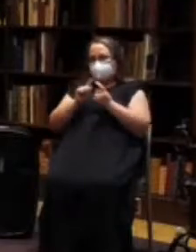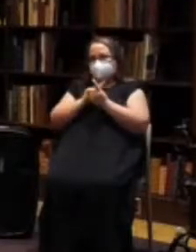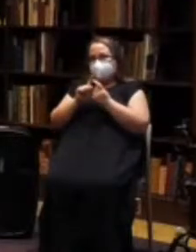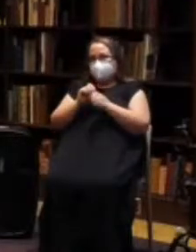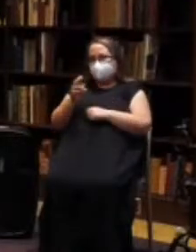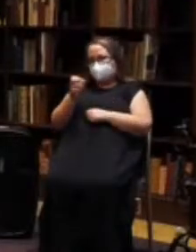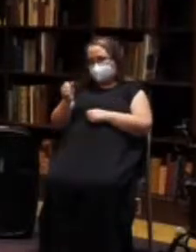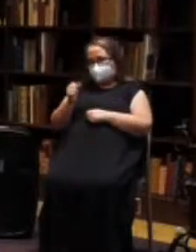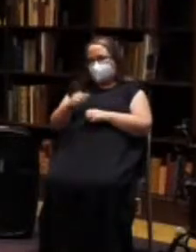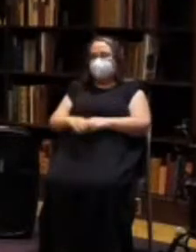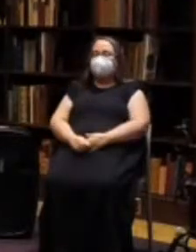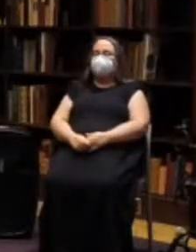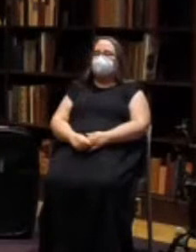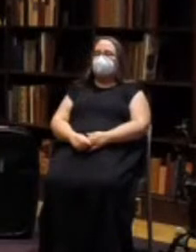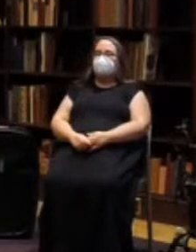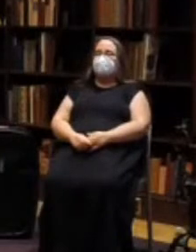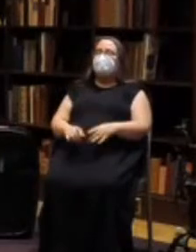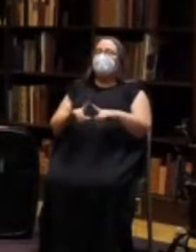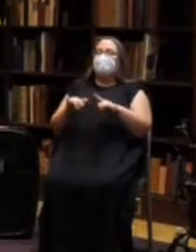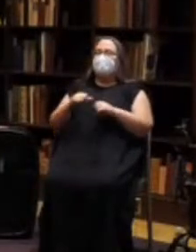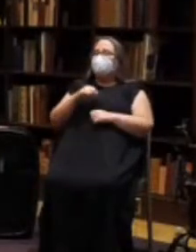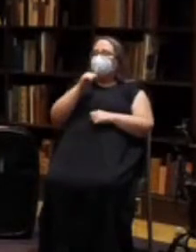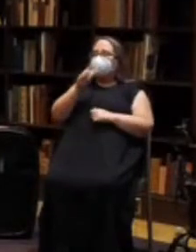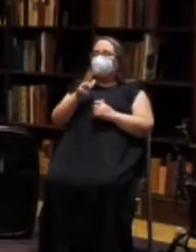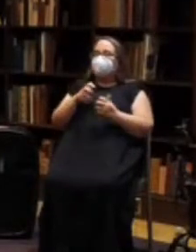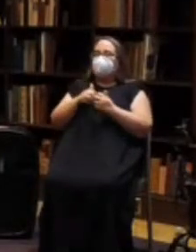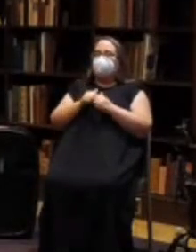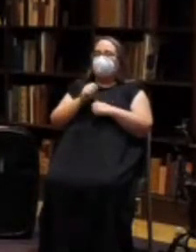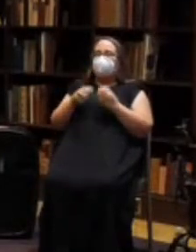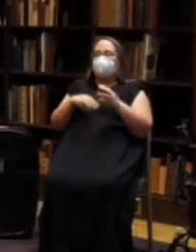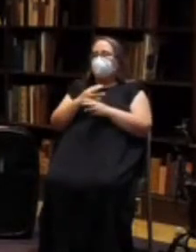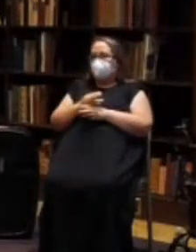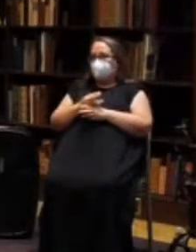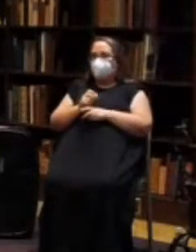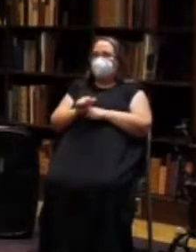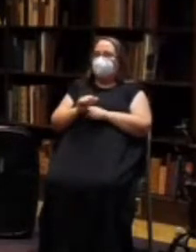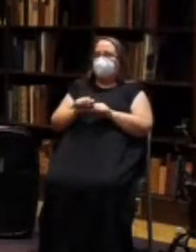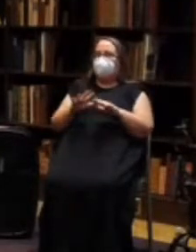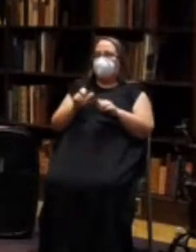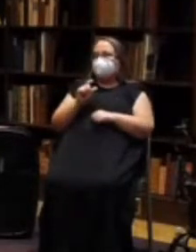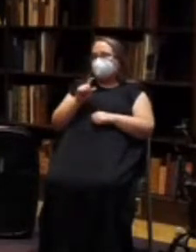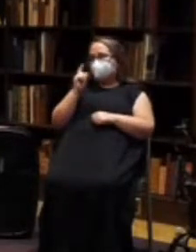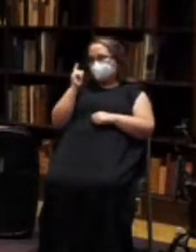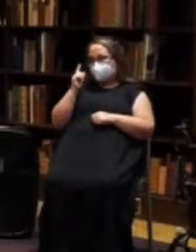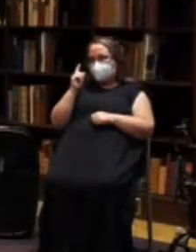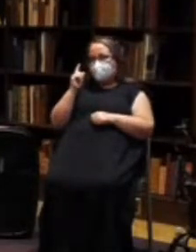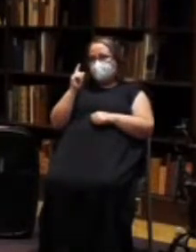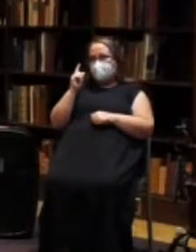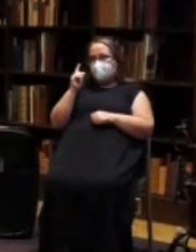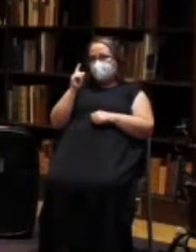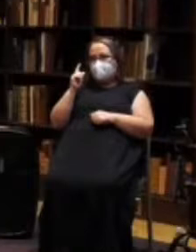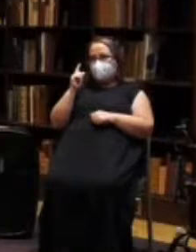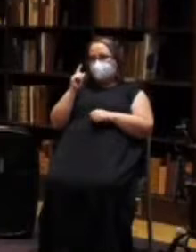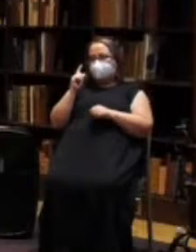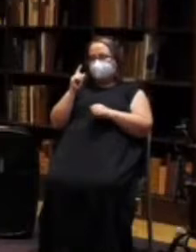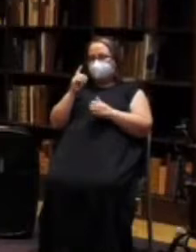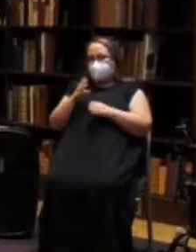his high school. At the same time, he doesn't fit into the world of working class Black West Baltimore either,